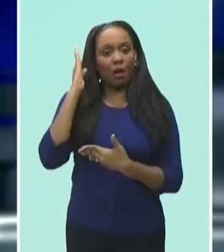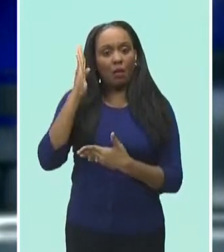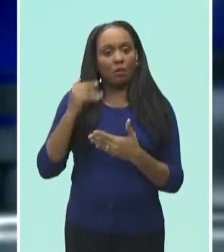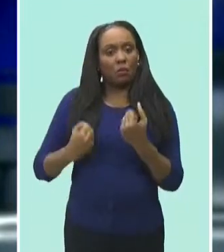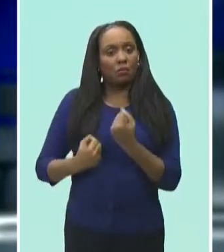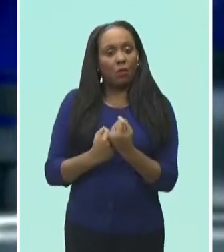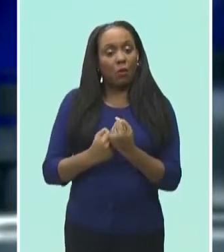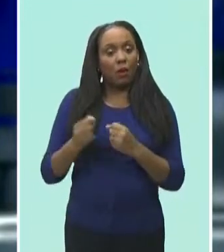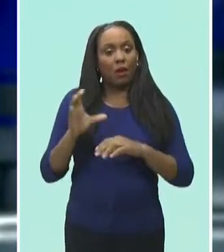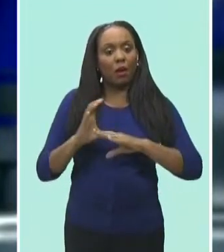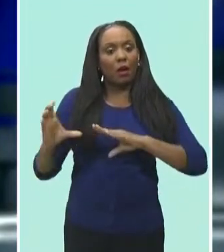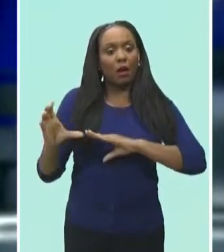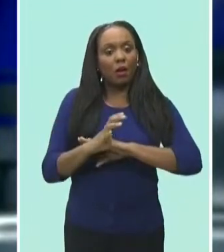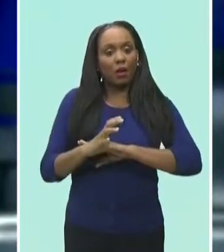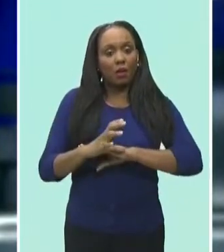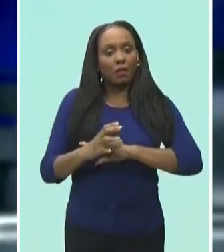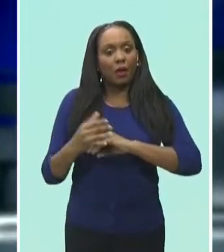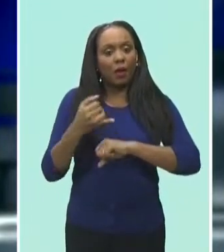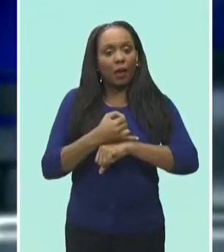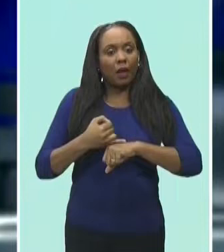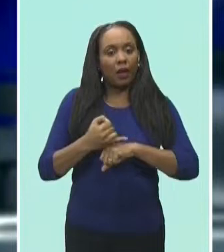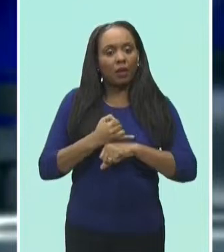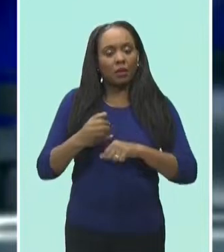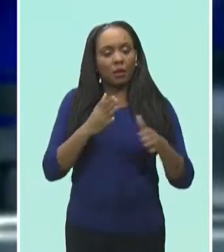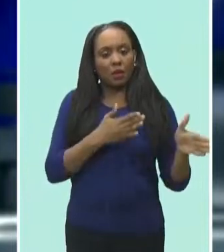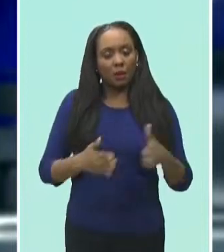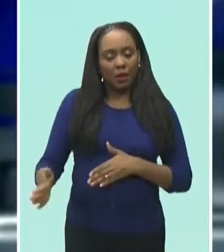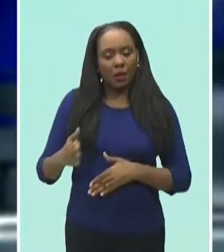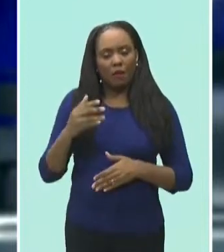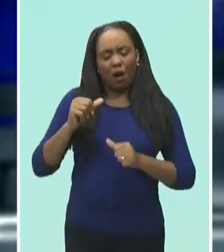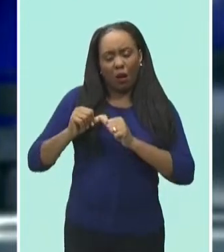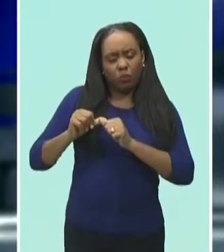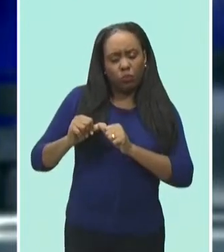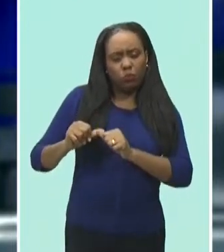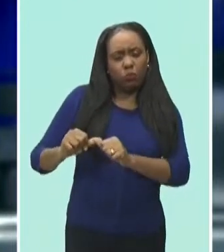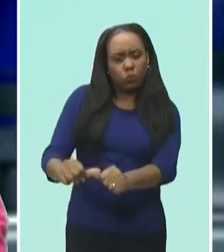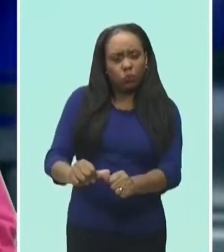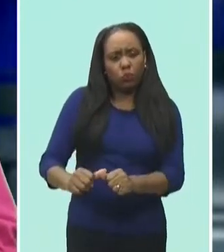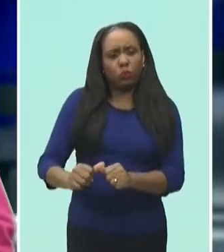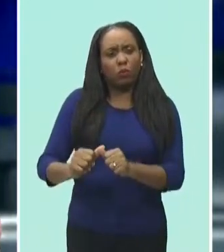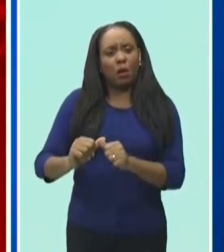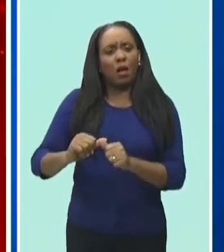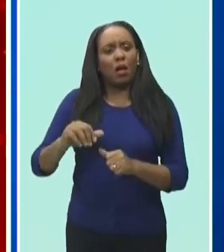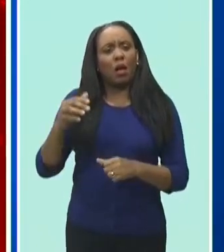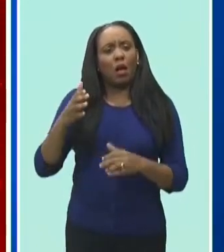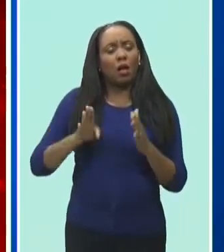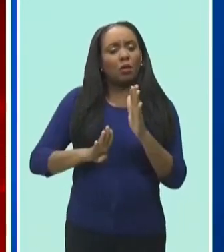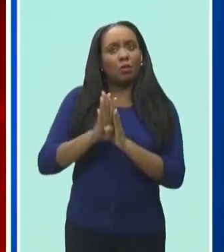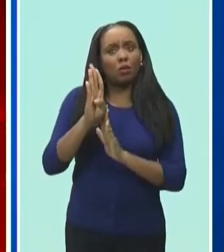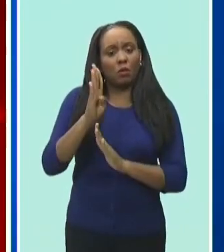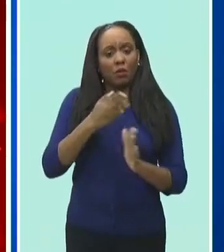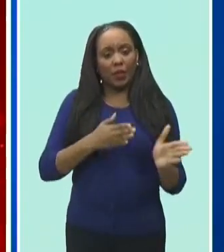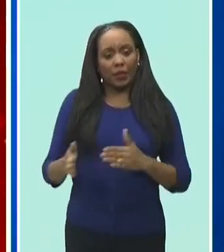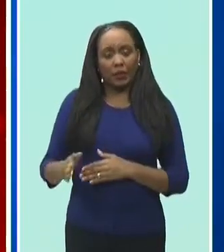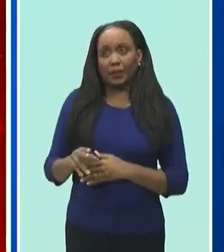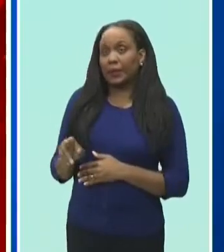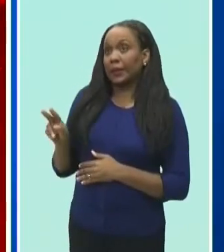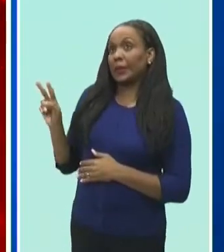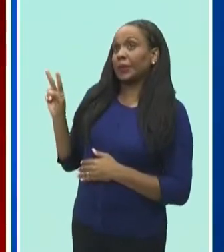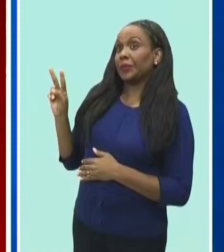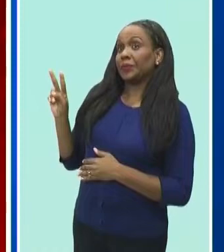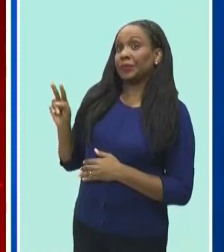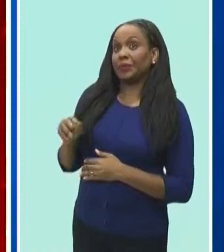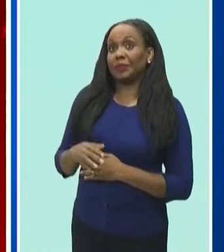to plan for long-term resilience and climate-smart growth strategies. Let's take a look at them. Now, Lisa, $31